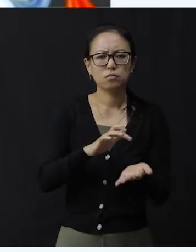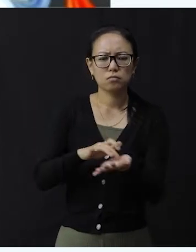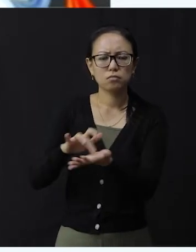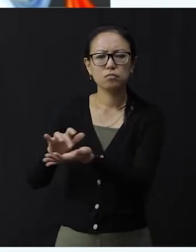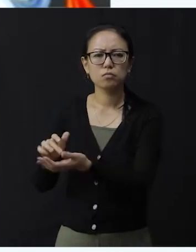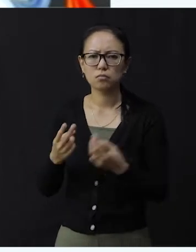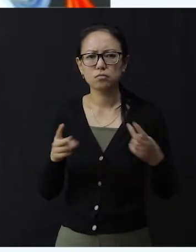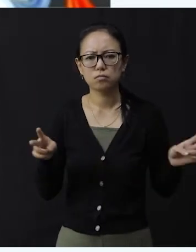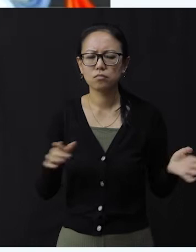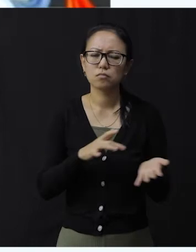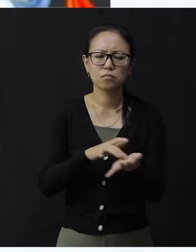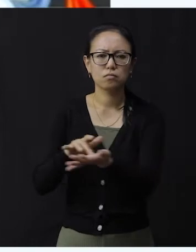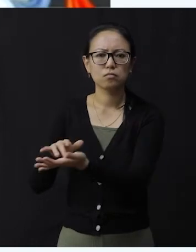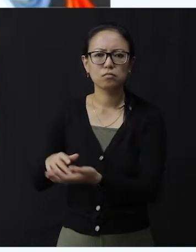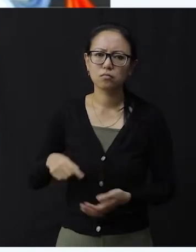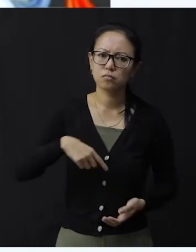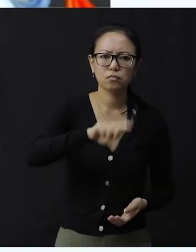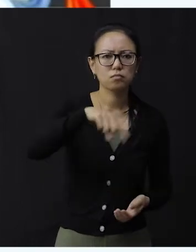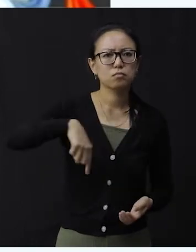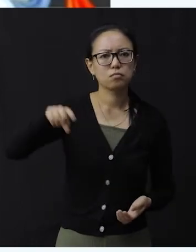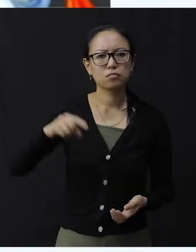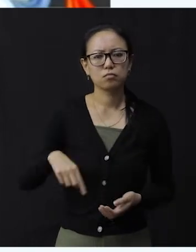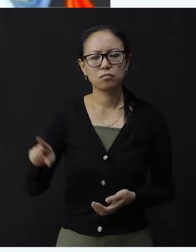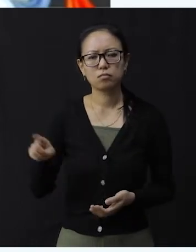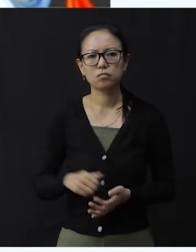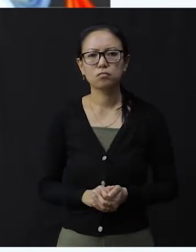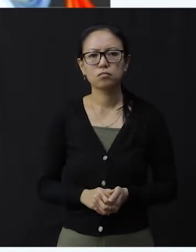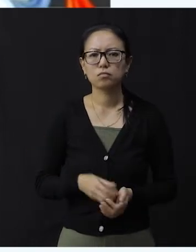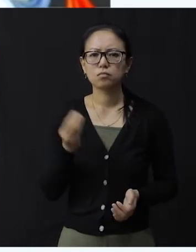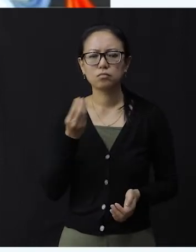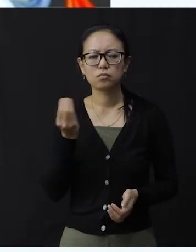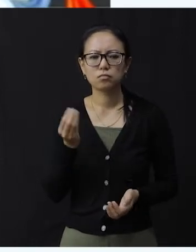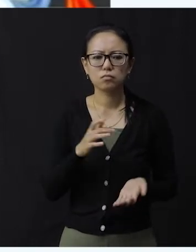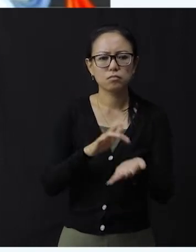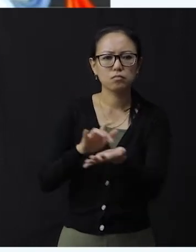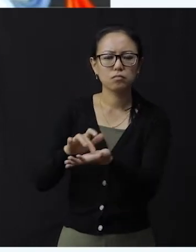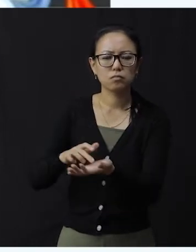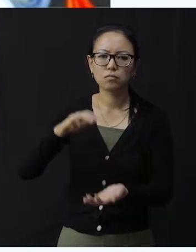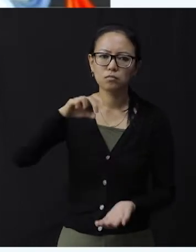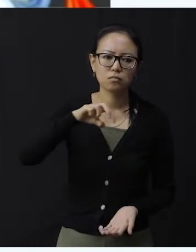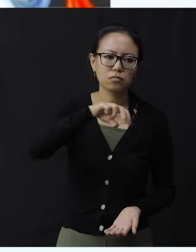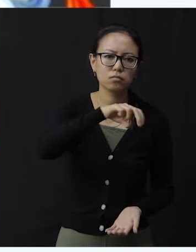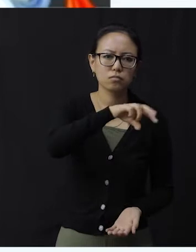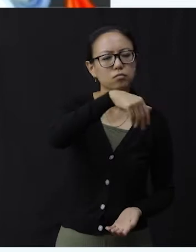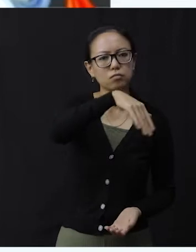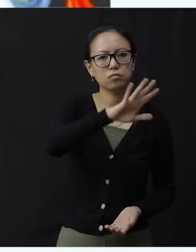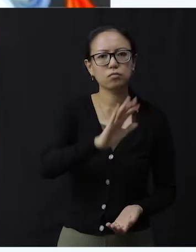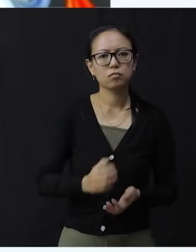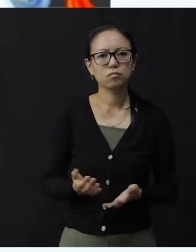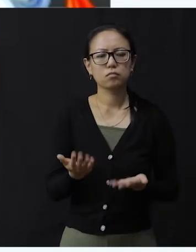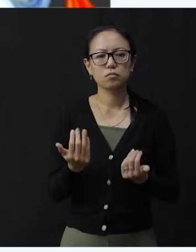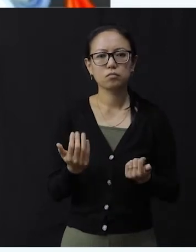places. There are some of the places that we can go by walking and we can go to that places. But there are some of the